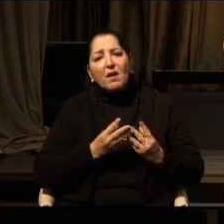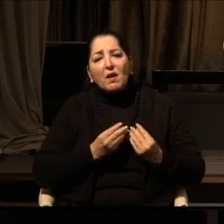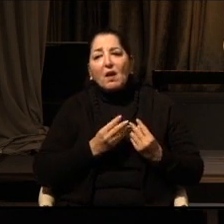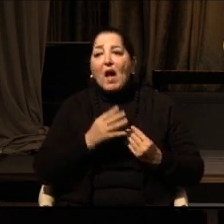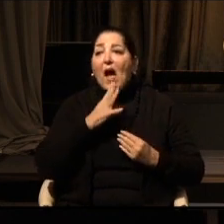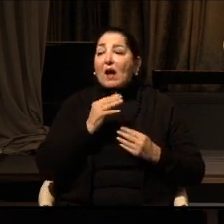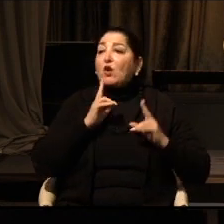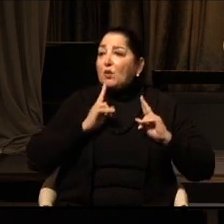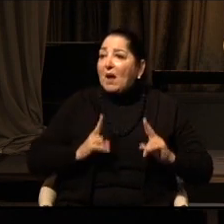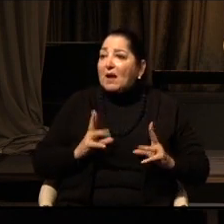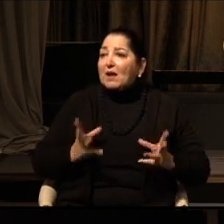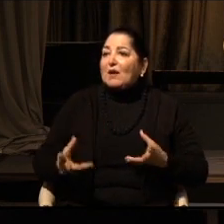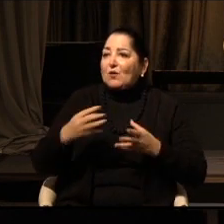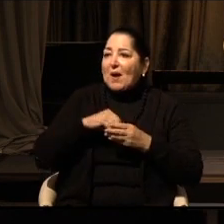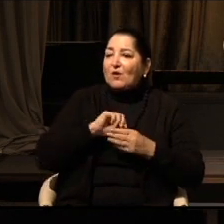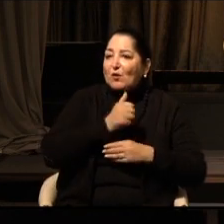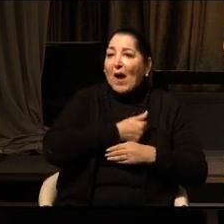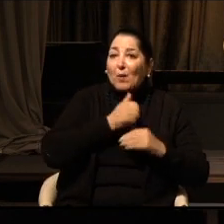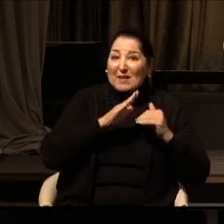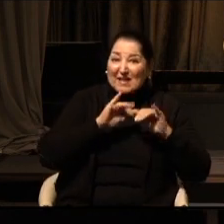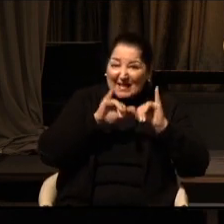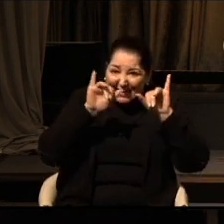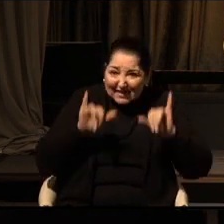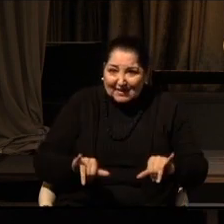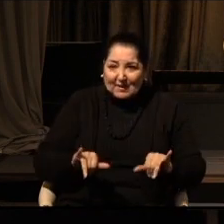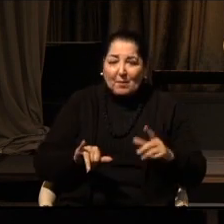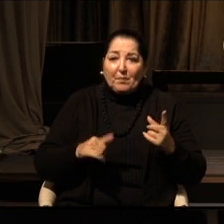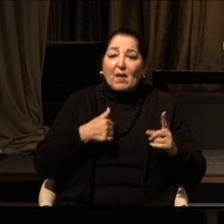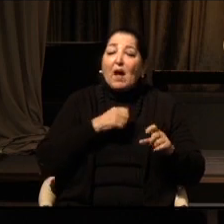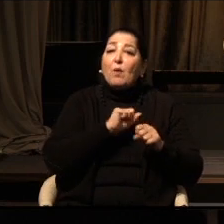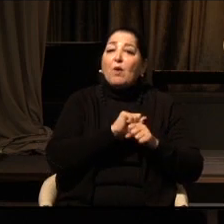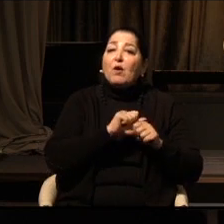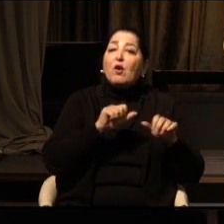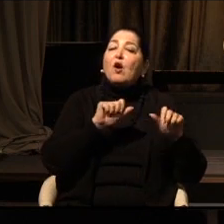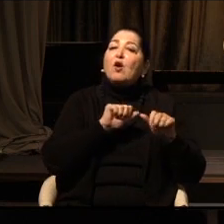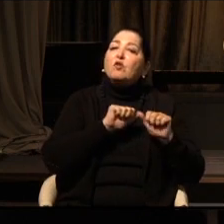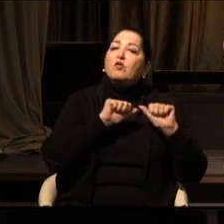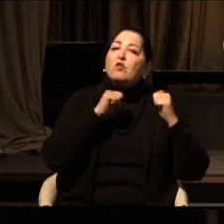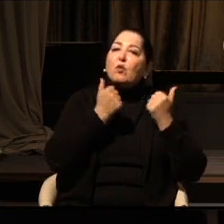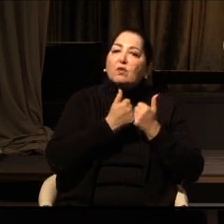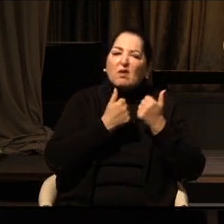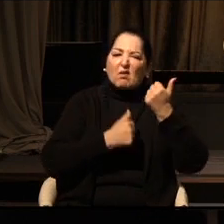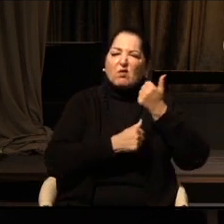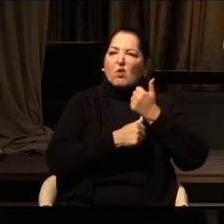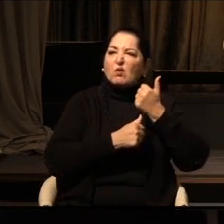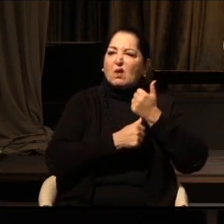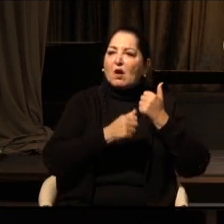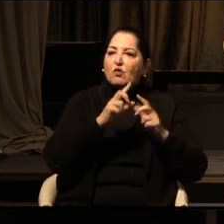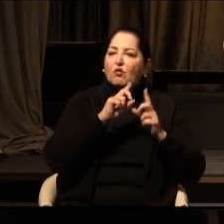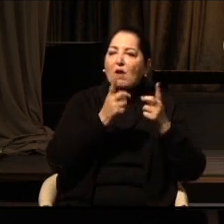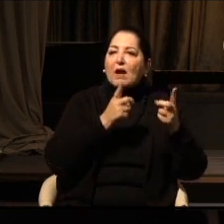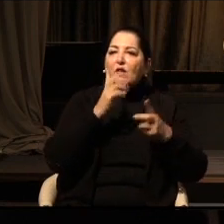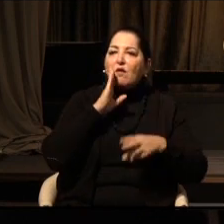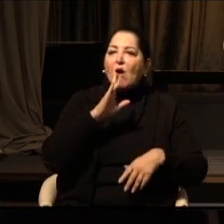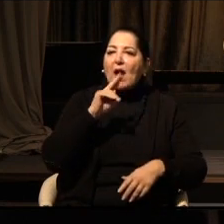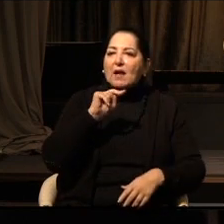systems. I work as the associate director at NC State Live. I have the opportunity to create community